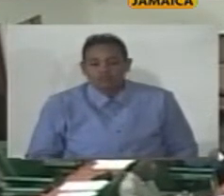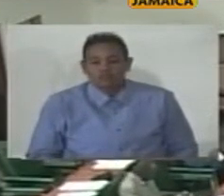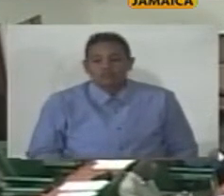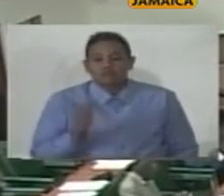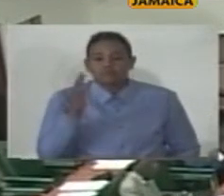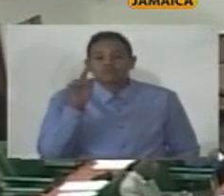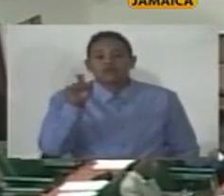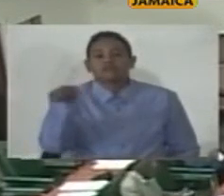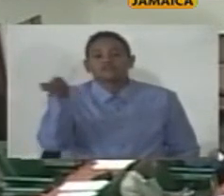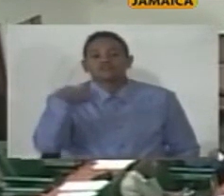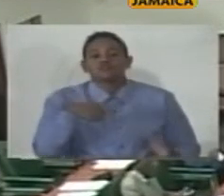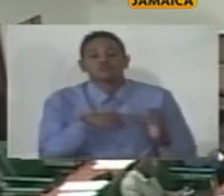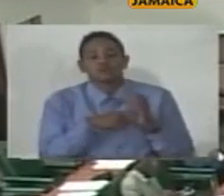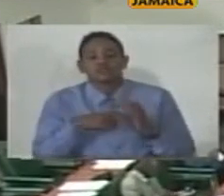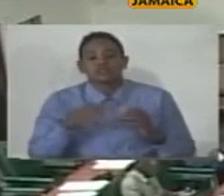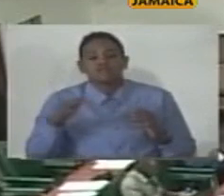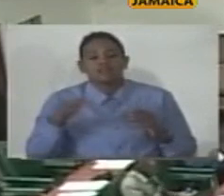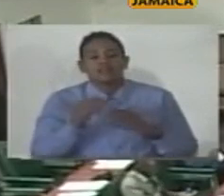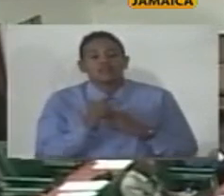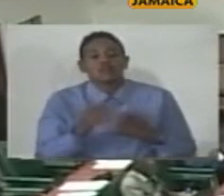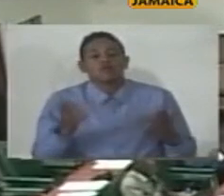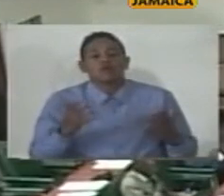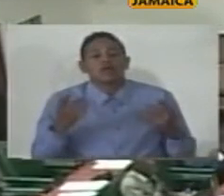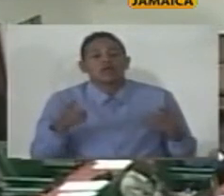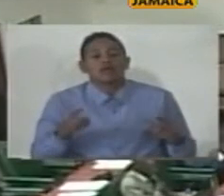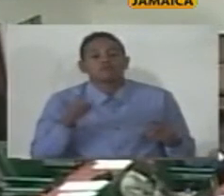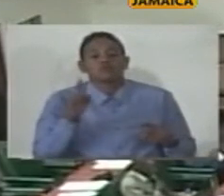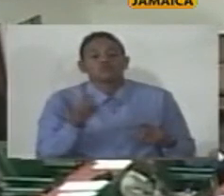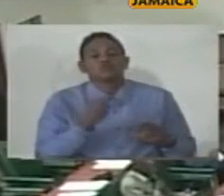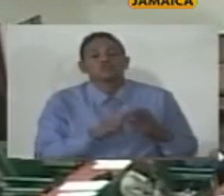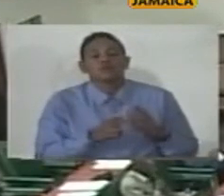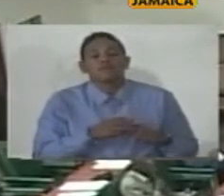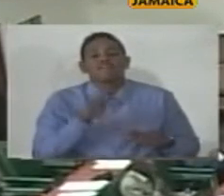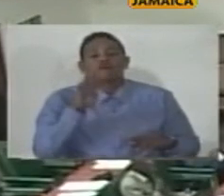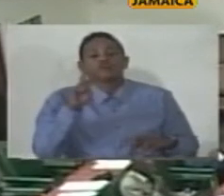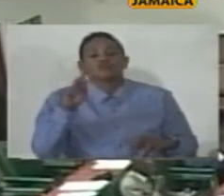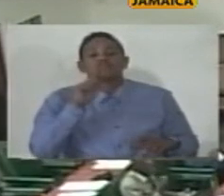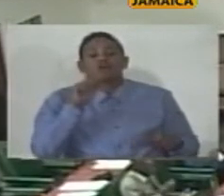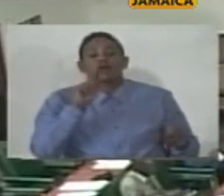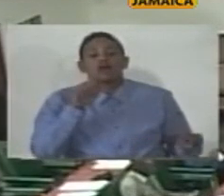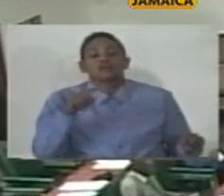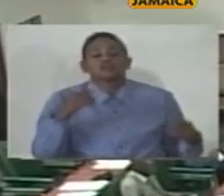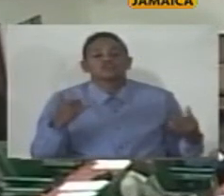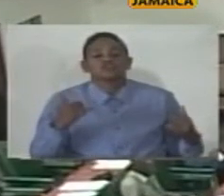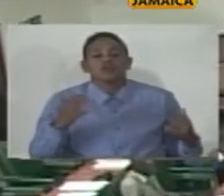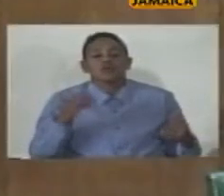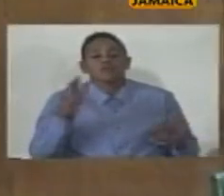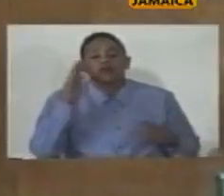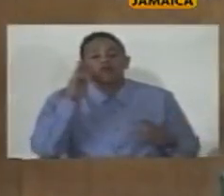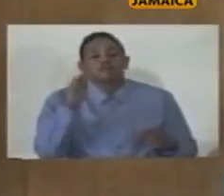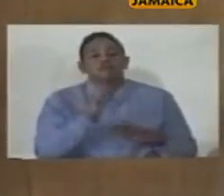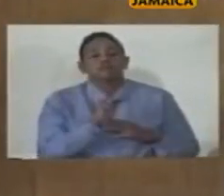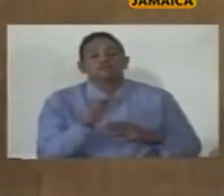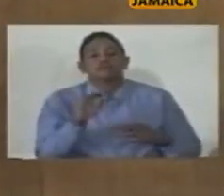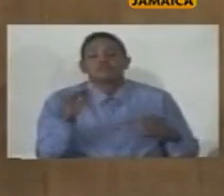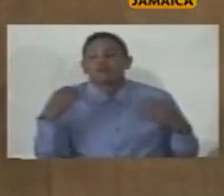Leader as to what has happened to question 42, which is due for answering today by the Honourable Minister of